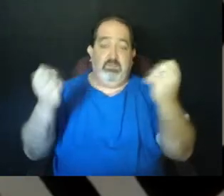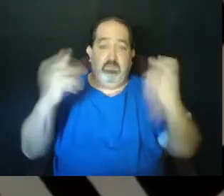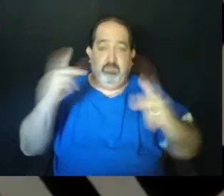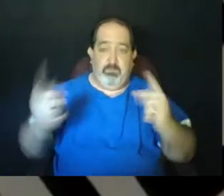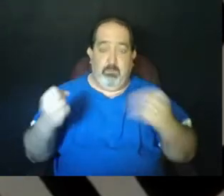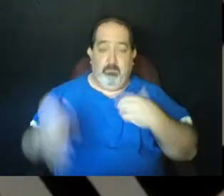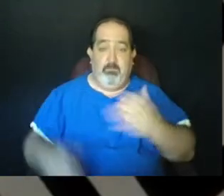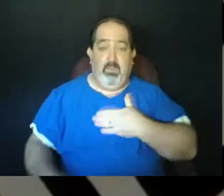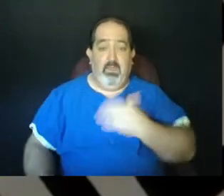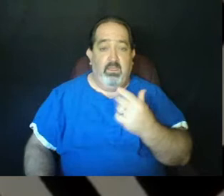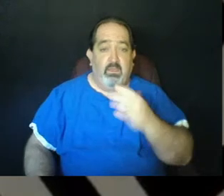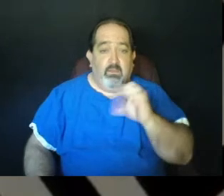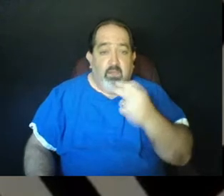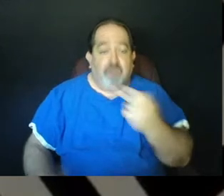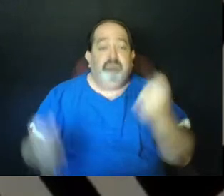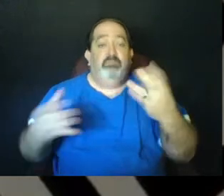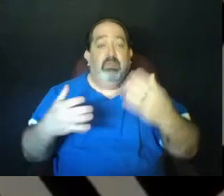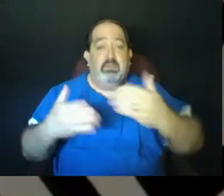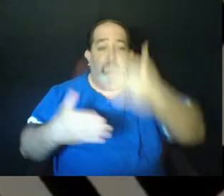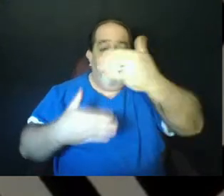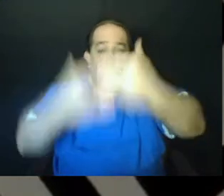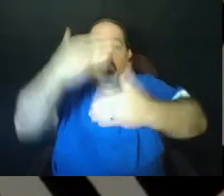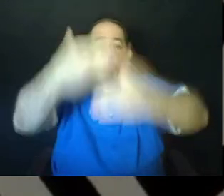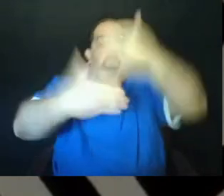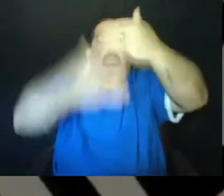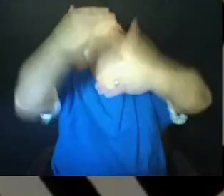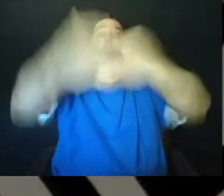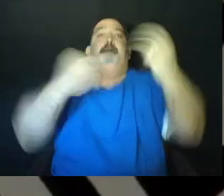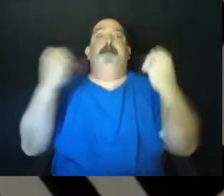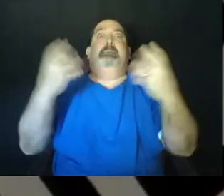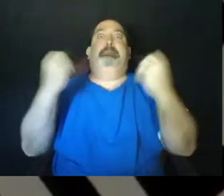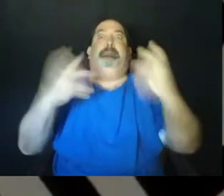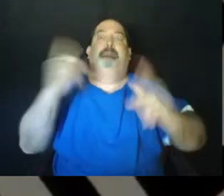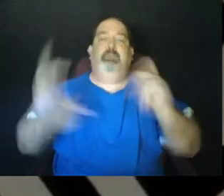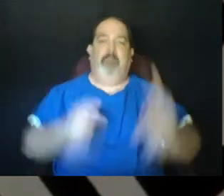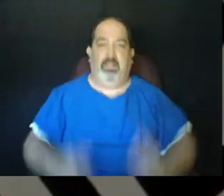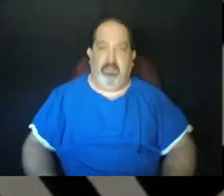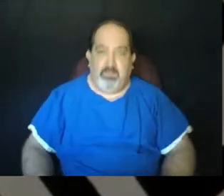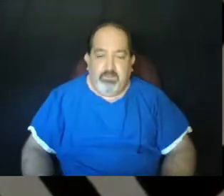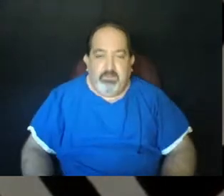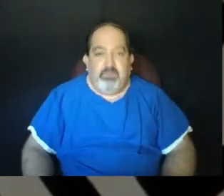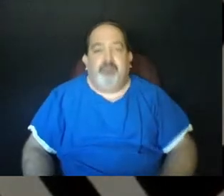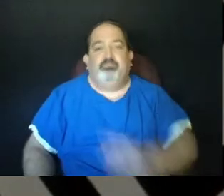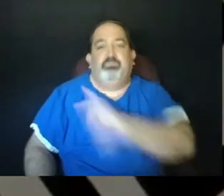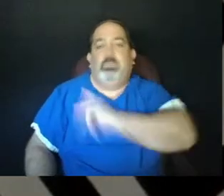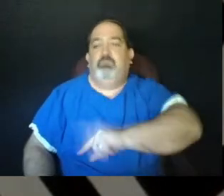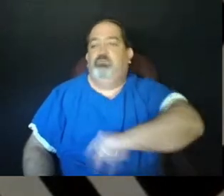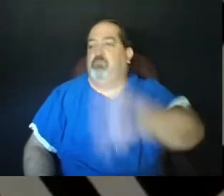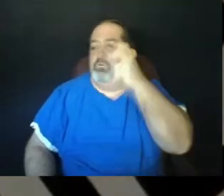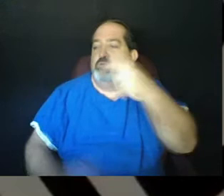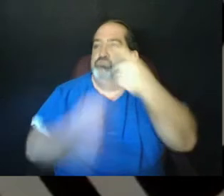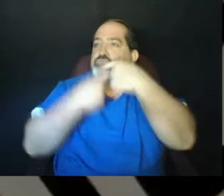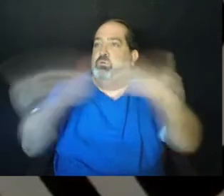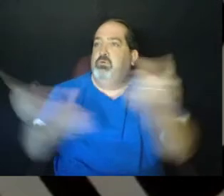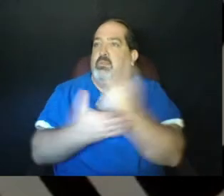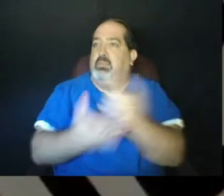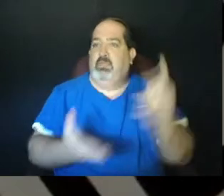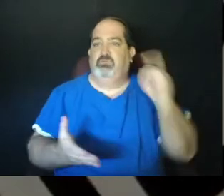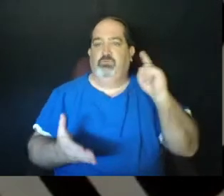My gosh, there's just pages and pages of people. But Your Majesties, we heard the call last